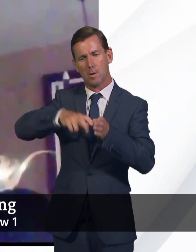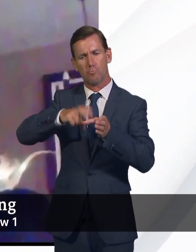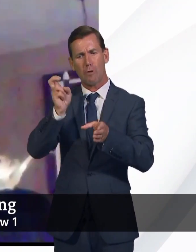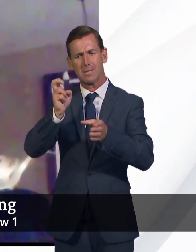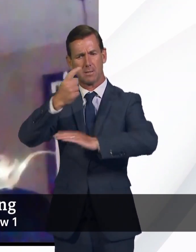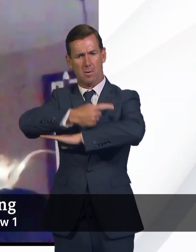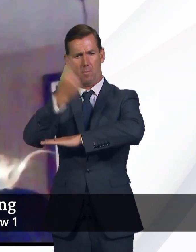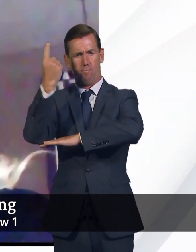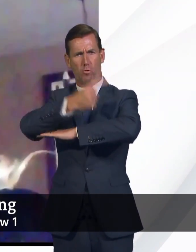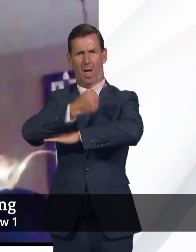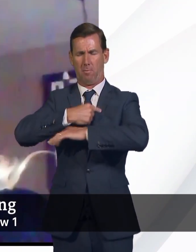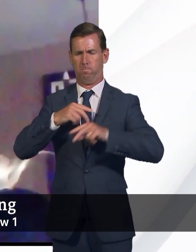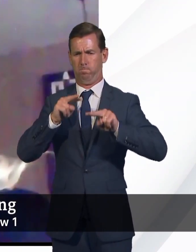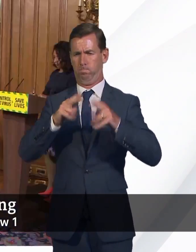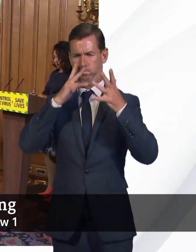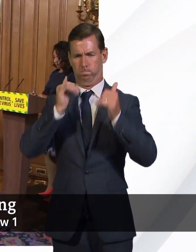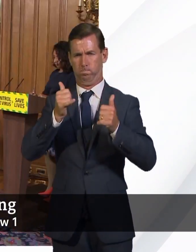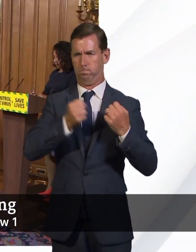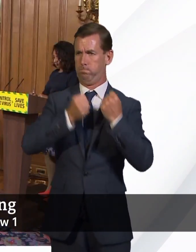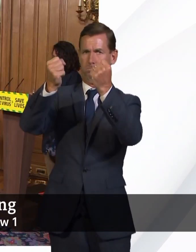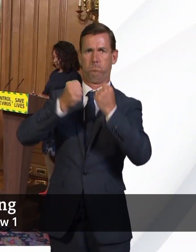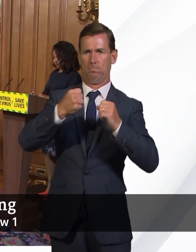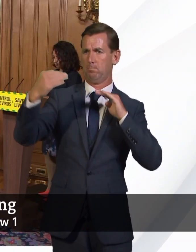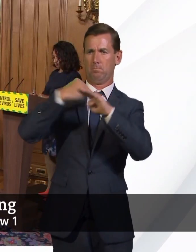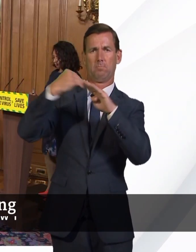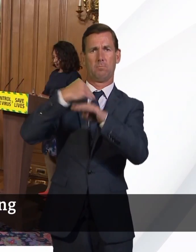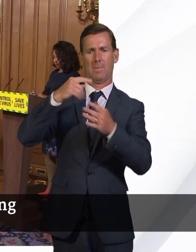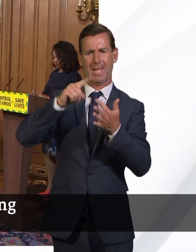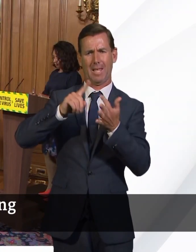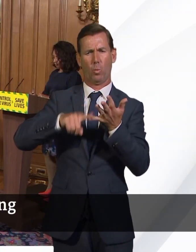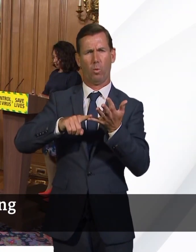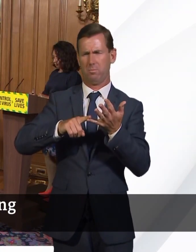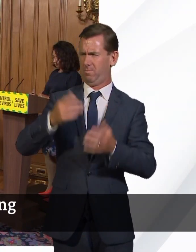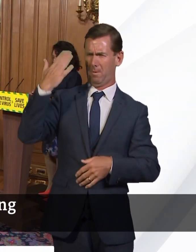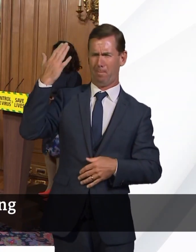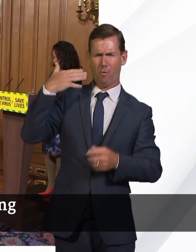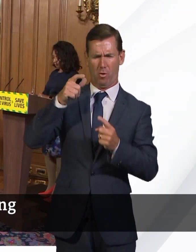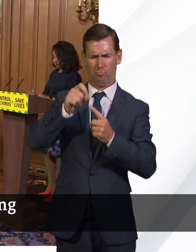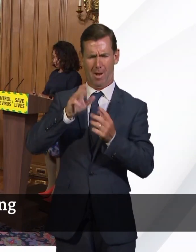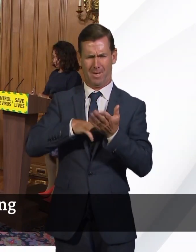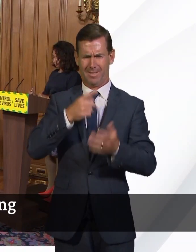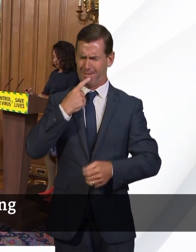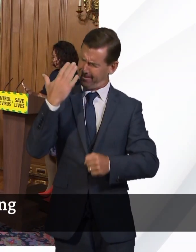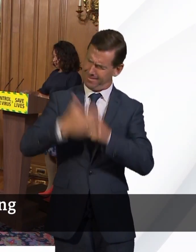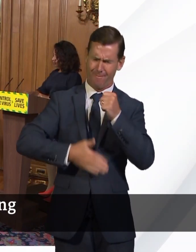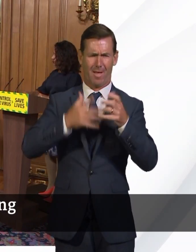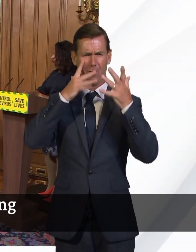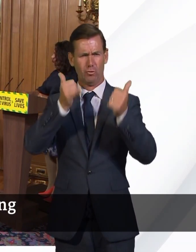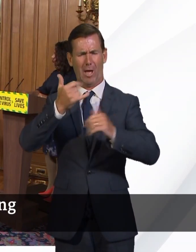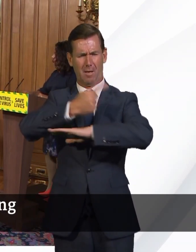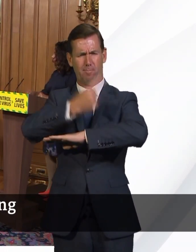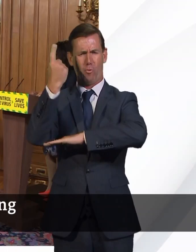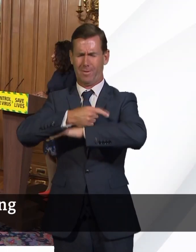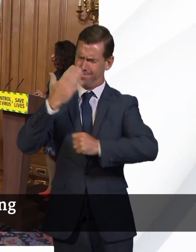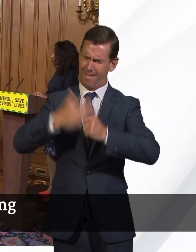Northern Ireland for goods destined for the EU market, after the Prime Minister previously insisted that no such checks would be necessary. What do